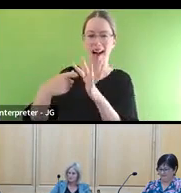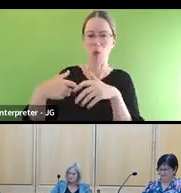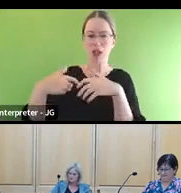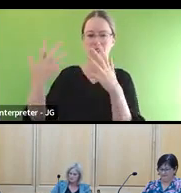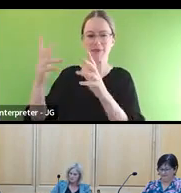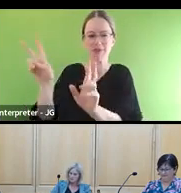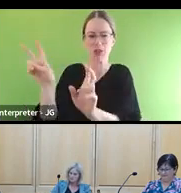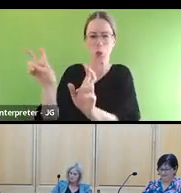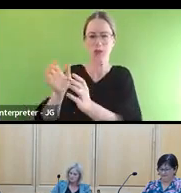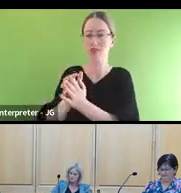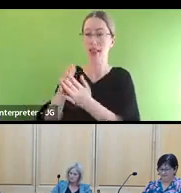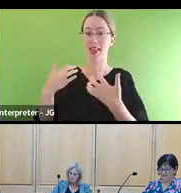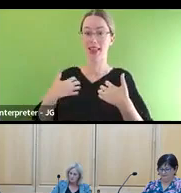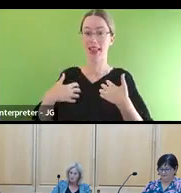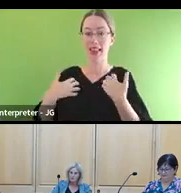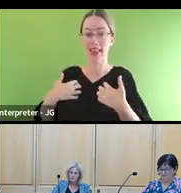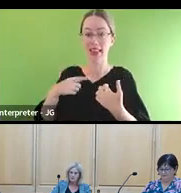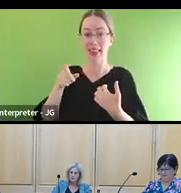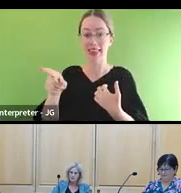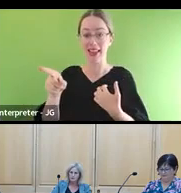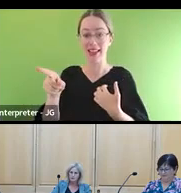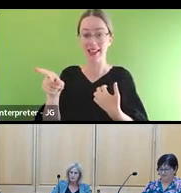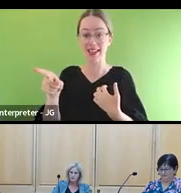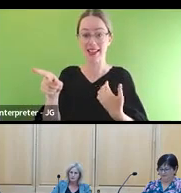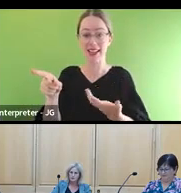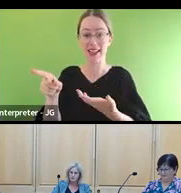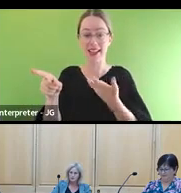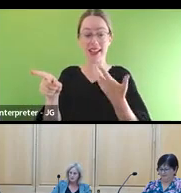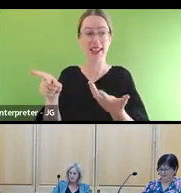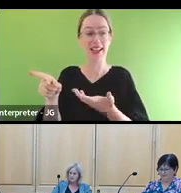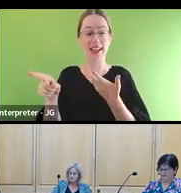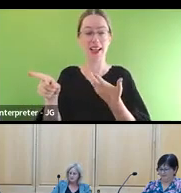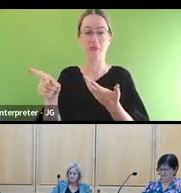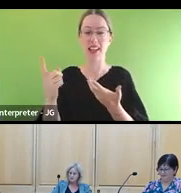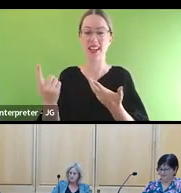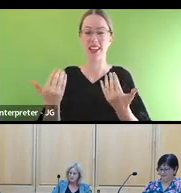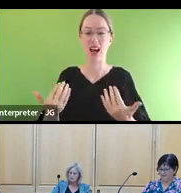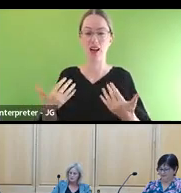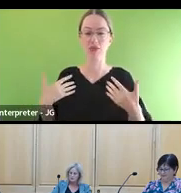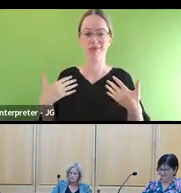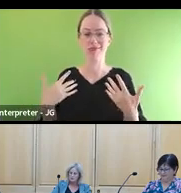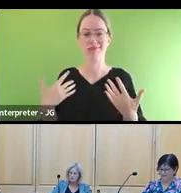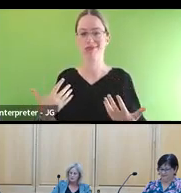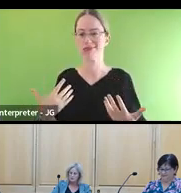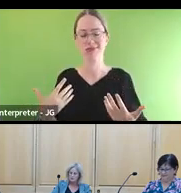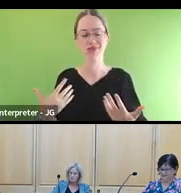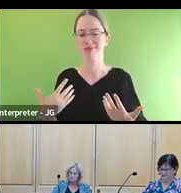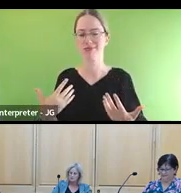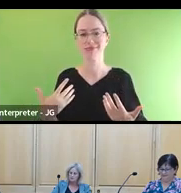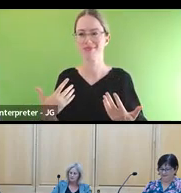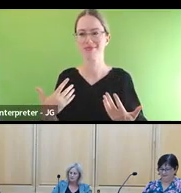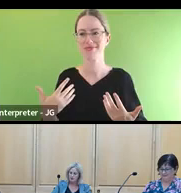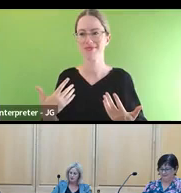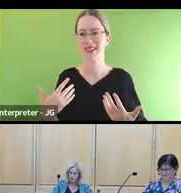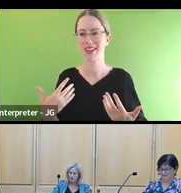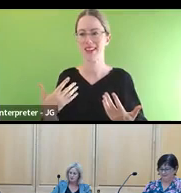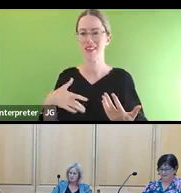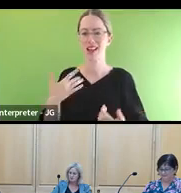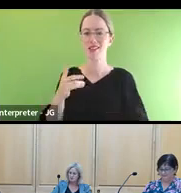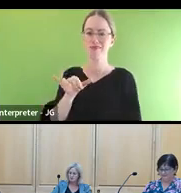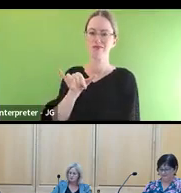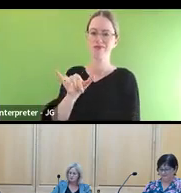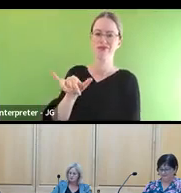was excited about that too. But now I'm feeling disillusioned. I am feeling